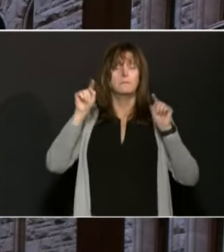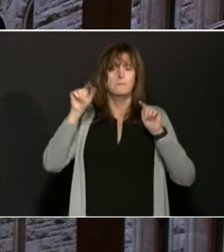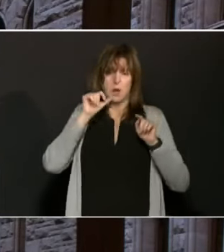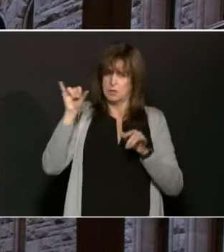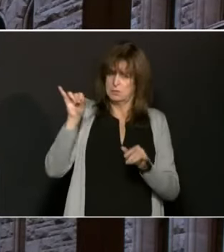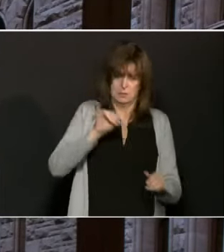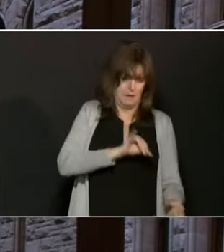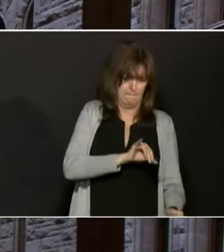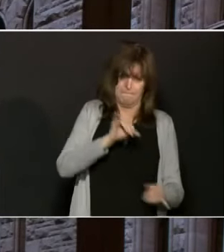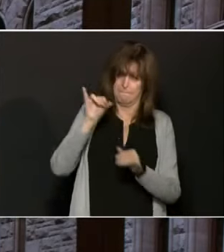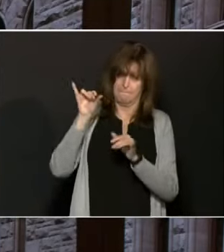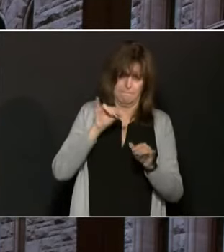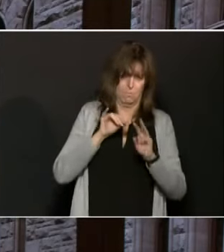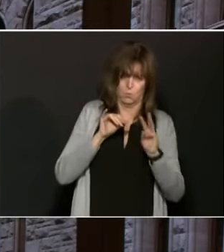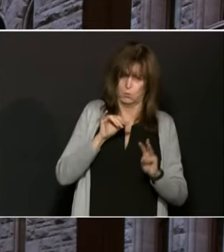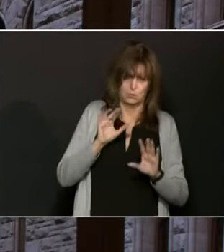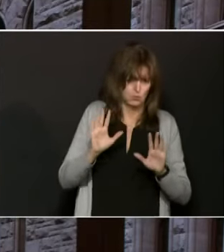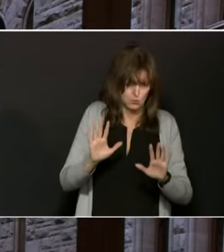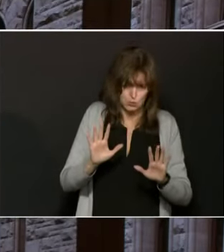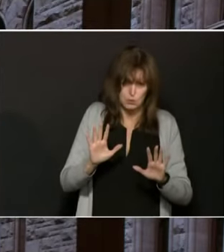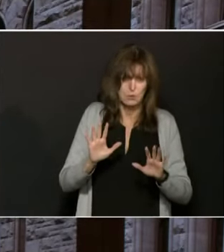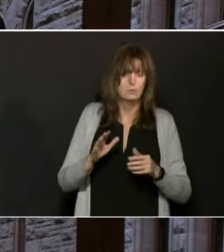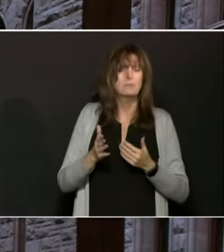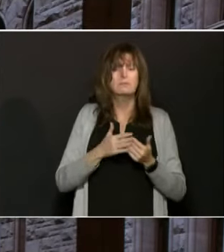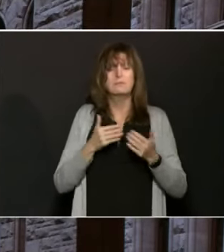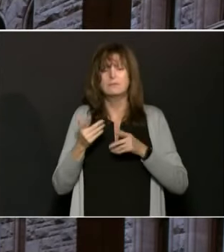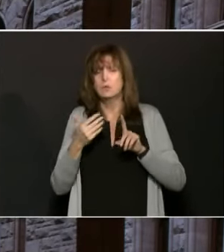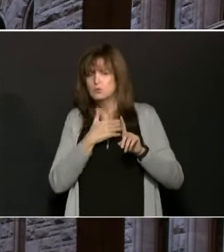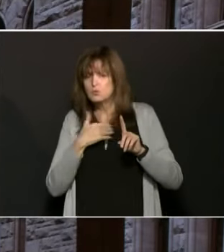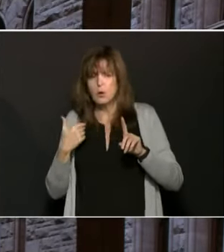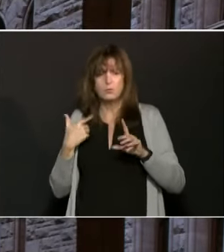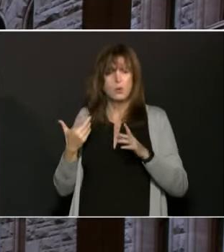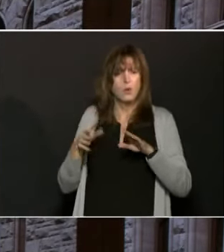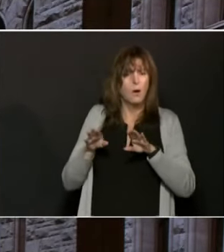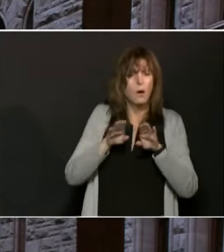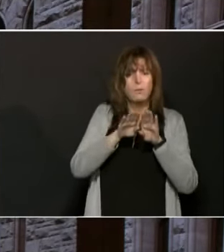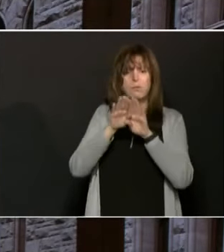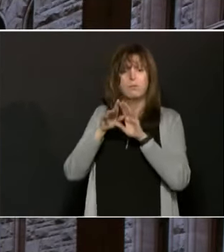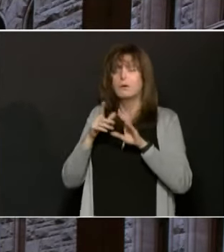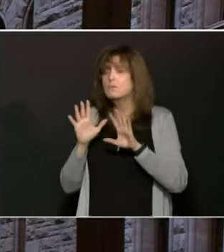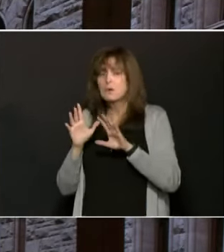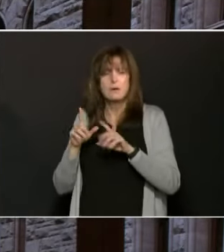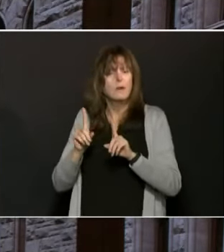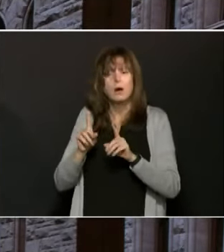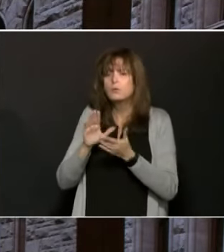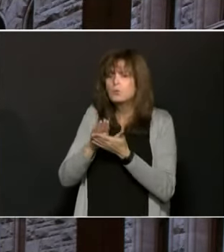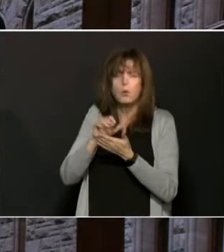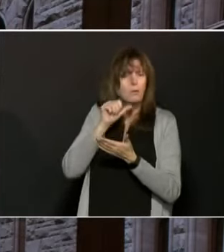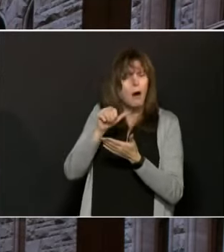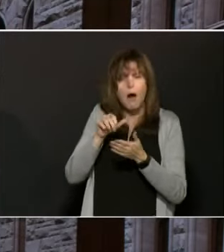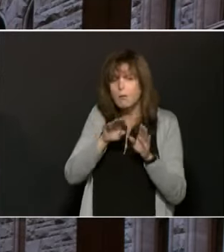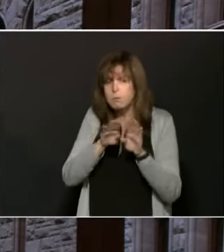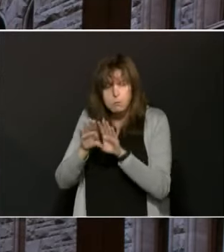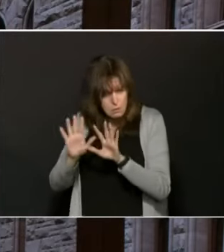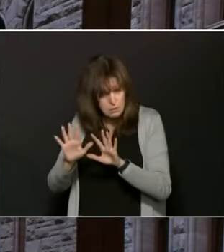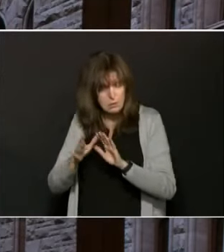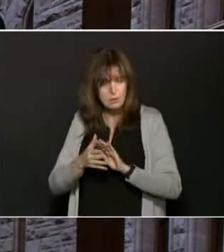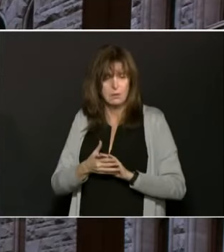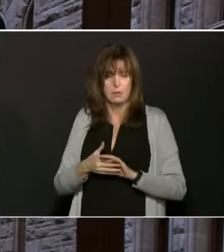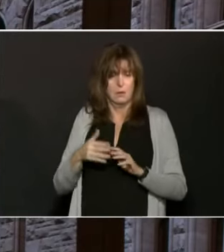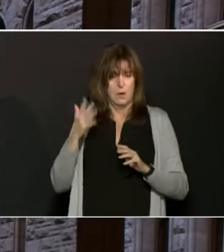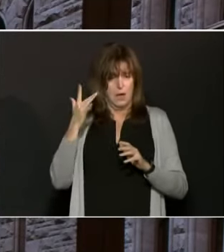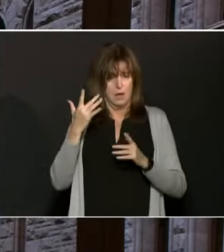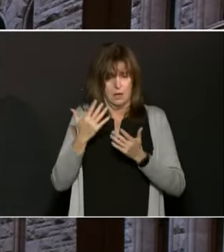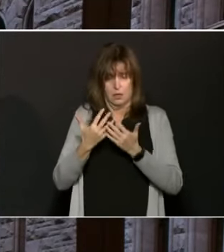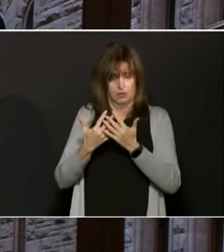the lockdown zones of Toronto and Peel. Still the stringent monitoring, while they pick up a lot of cases coming in, they're not getting a lot of transmission